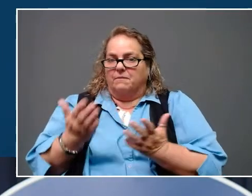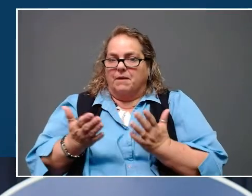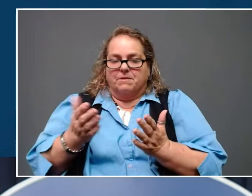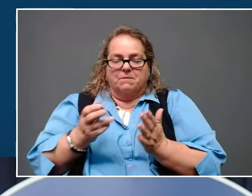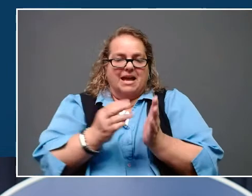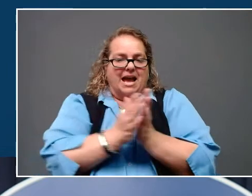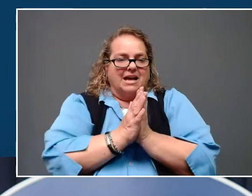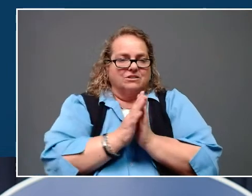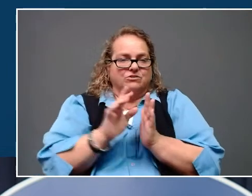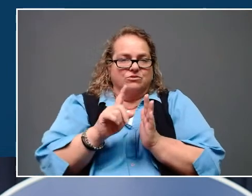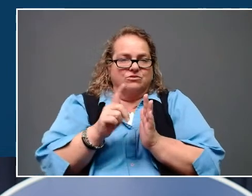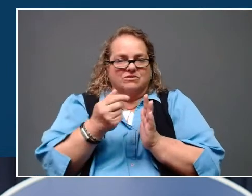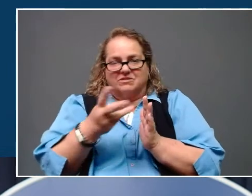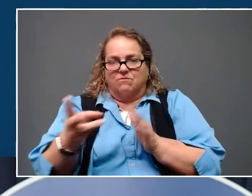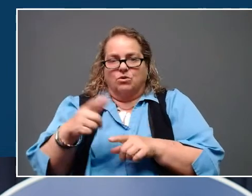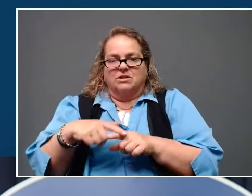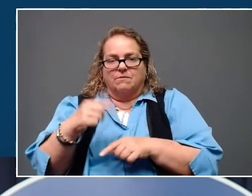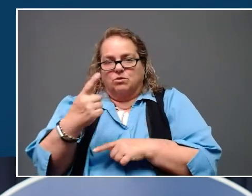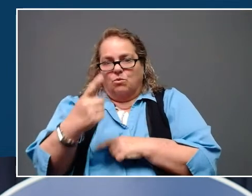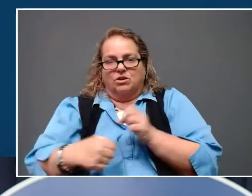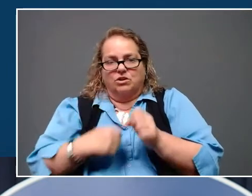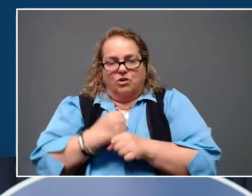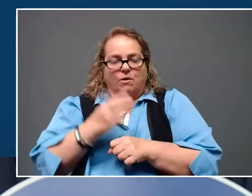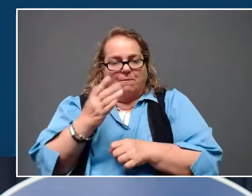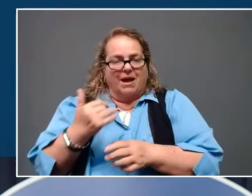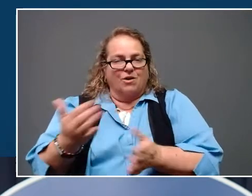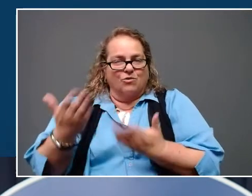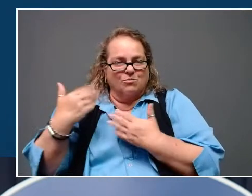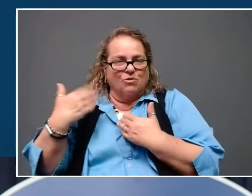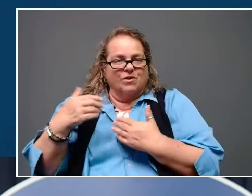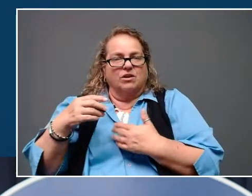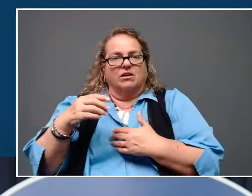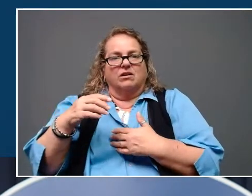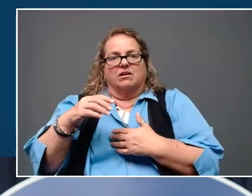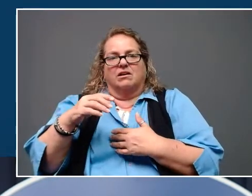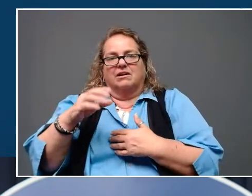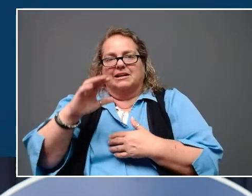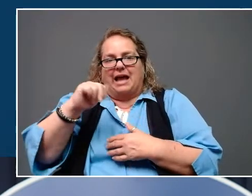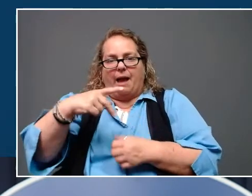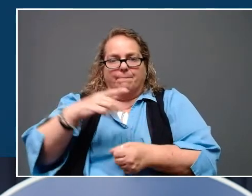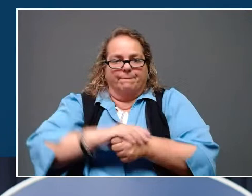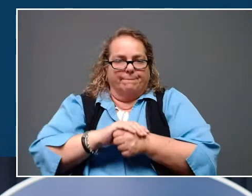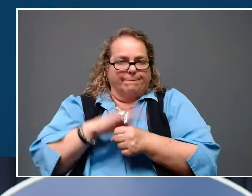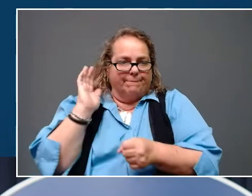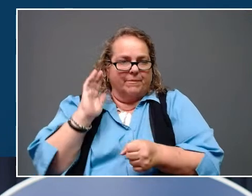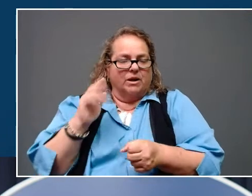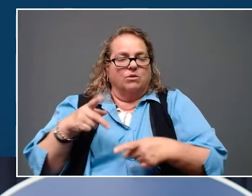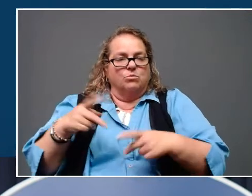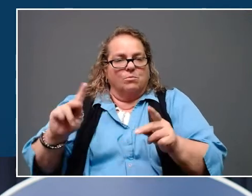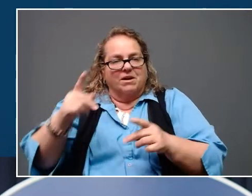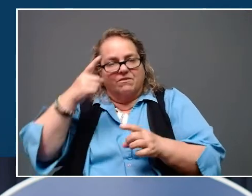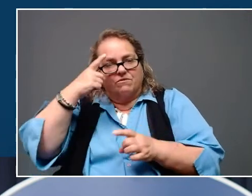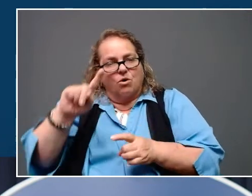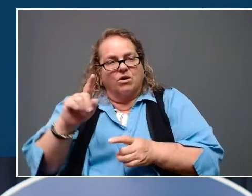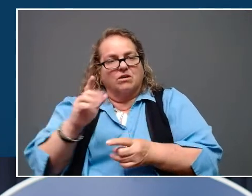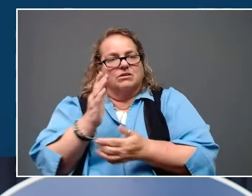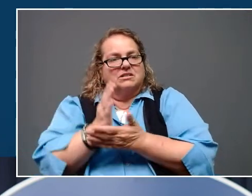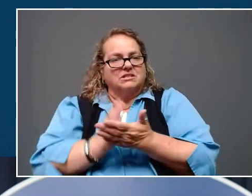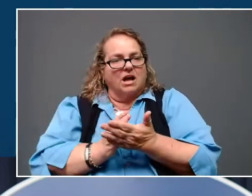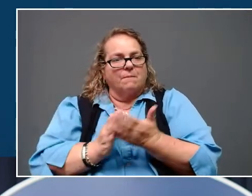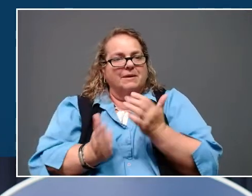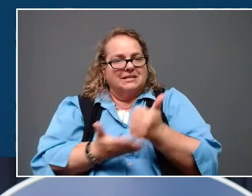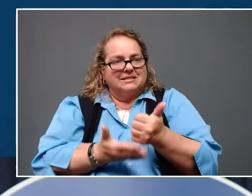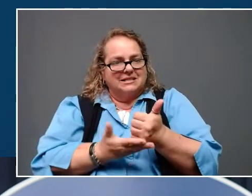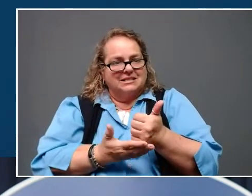multiple times in a year by removing overall caps and allowing for some assistance